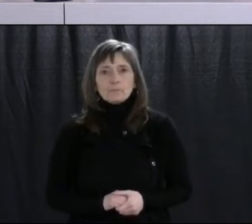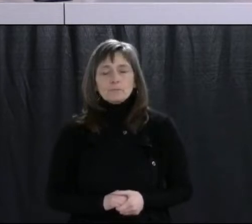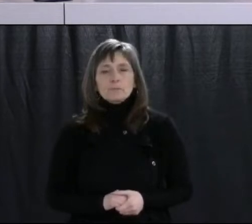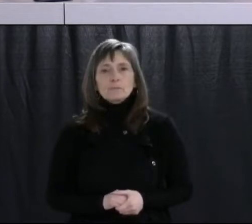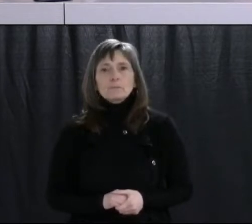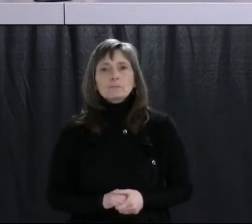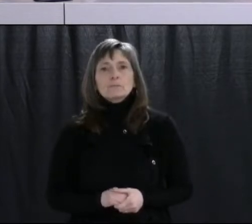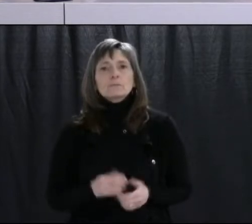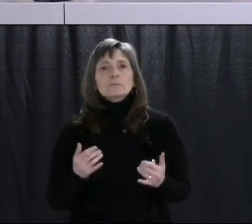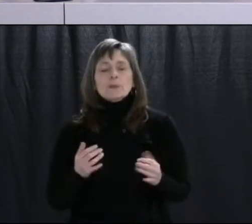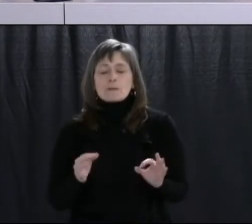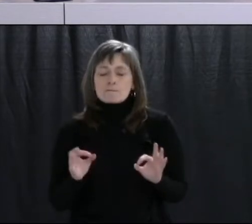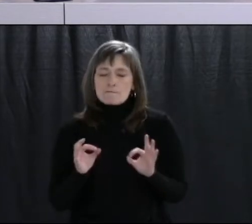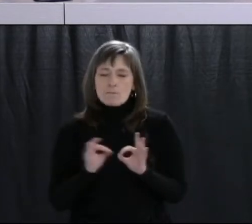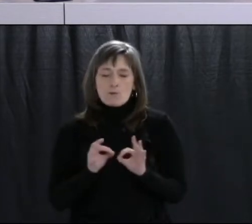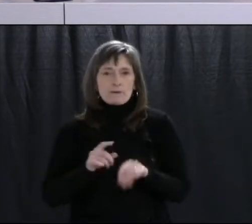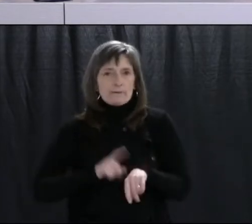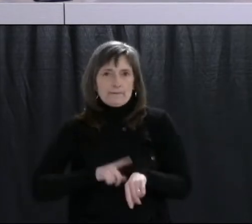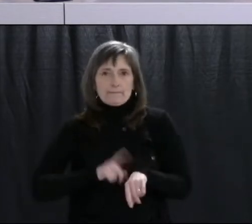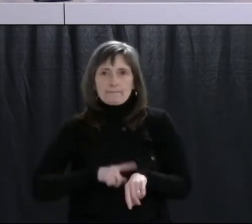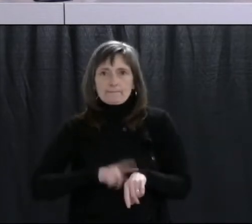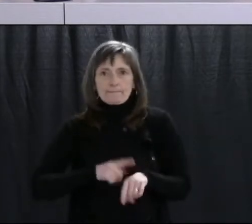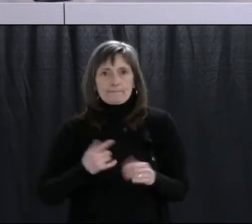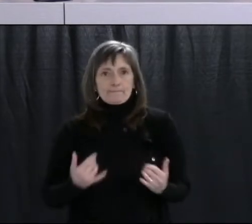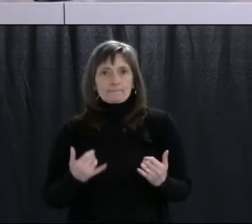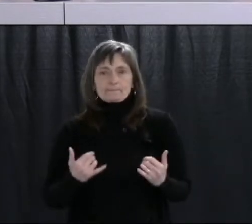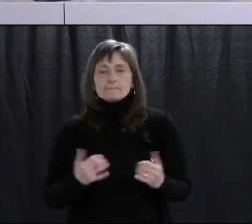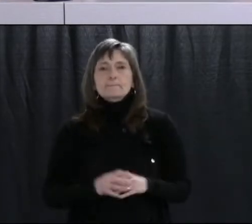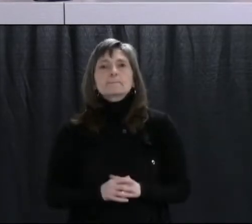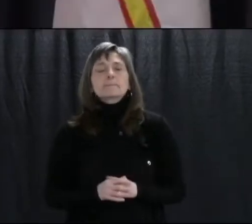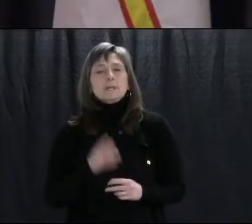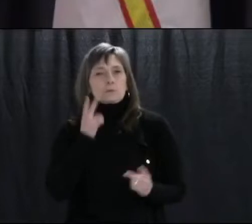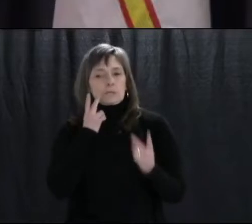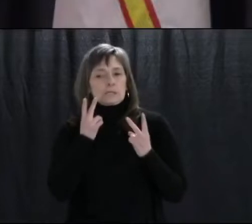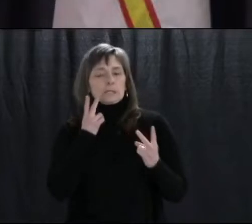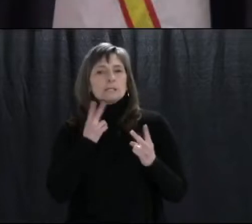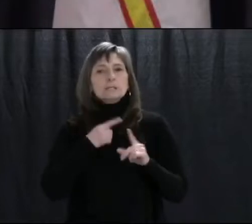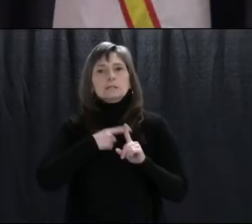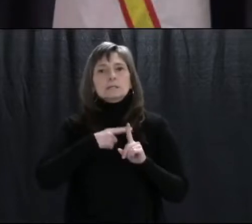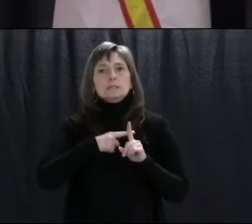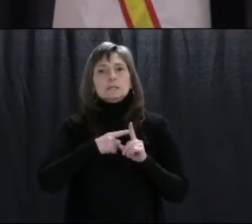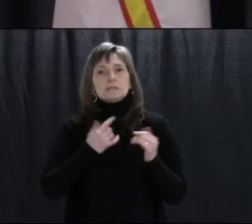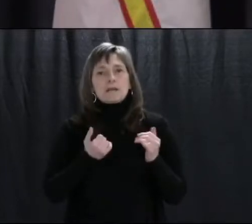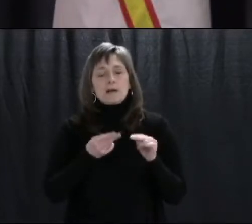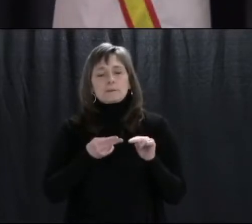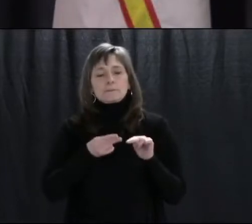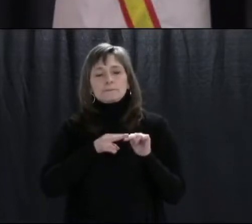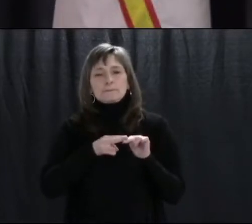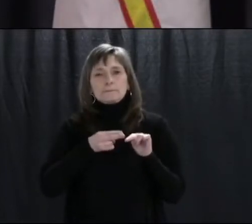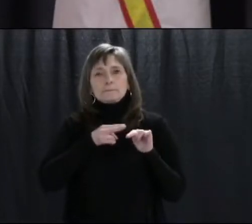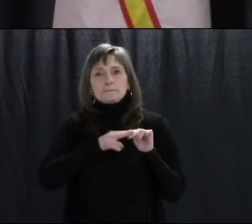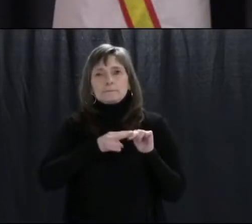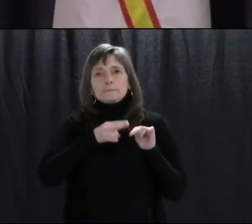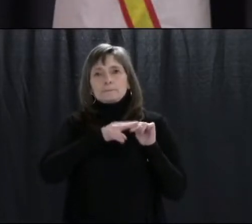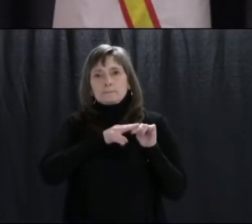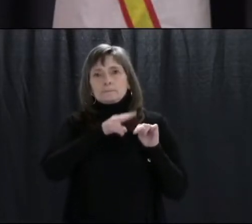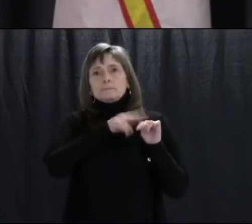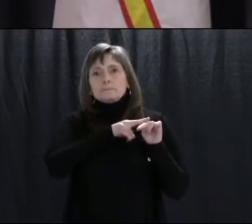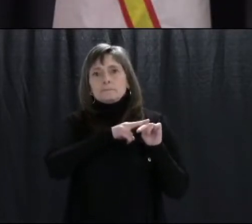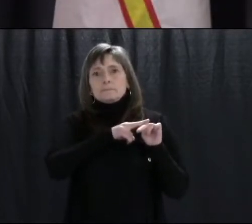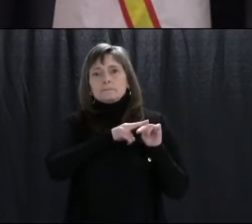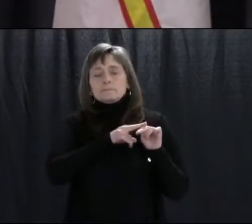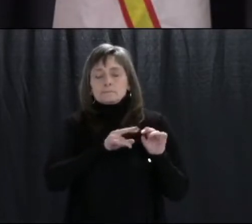We are at a critical point in our province. We can see the number of positive cases increase. This is